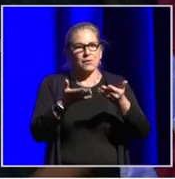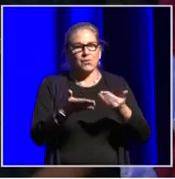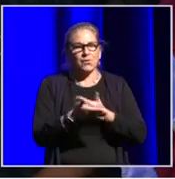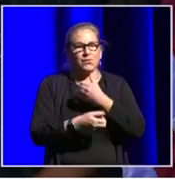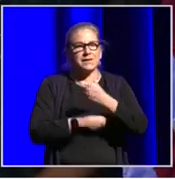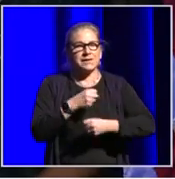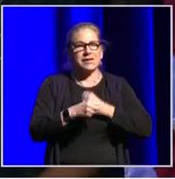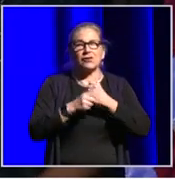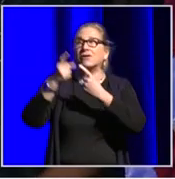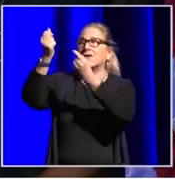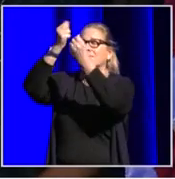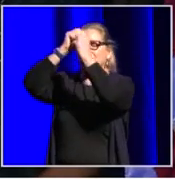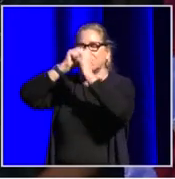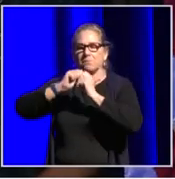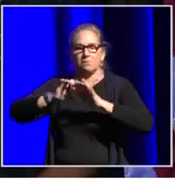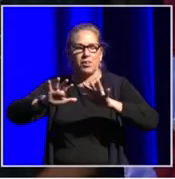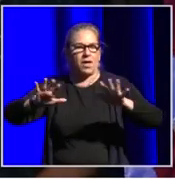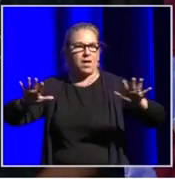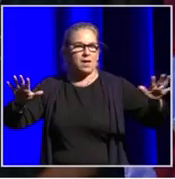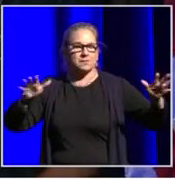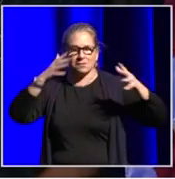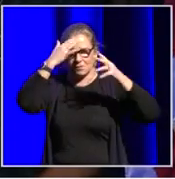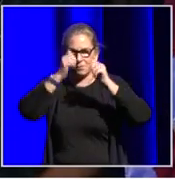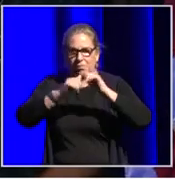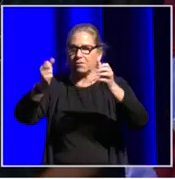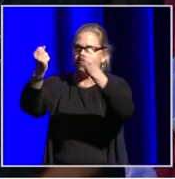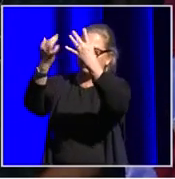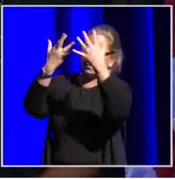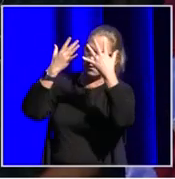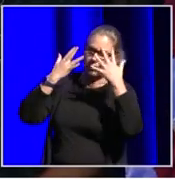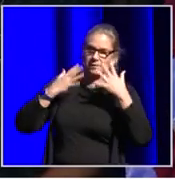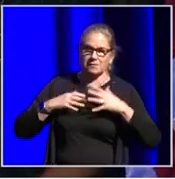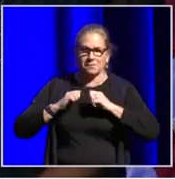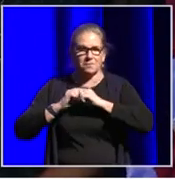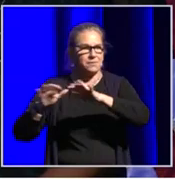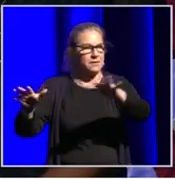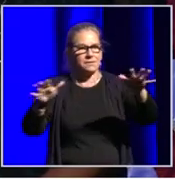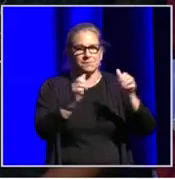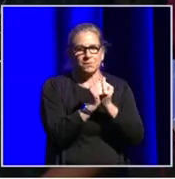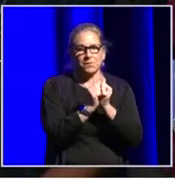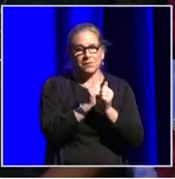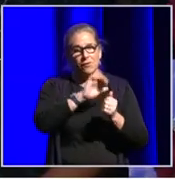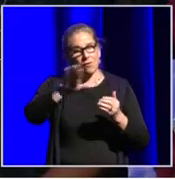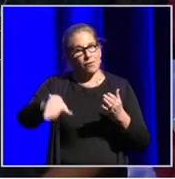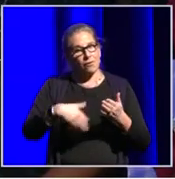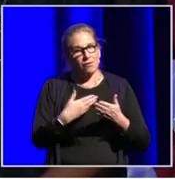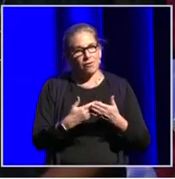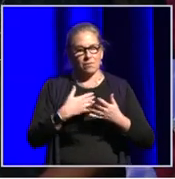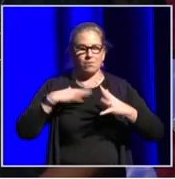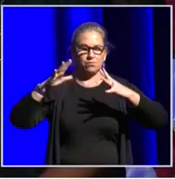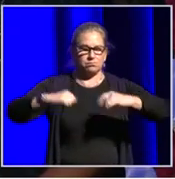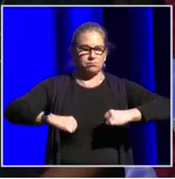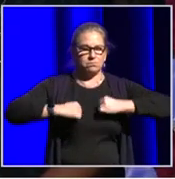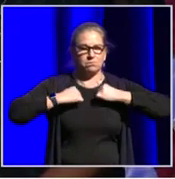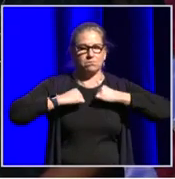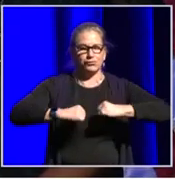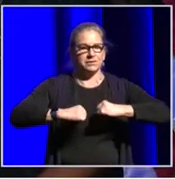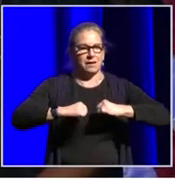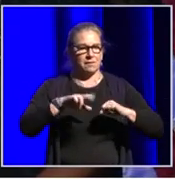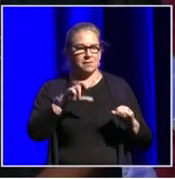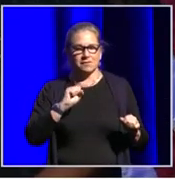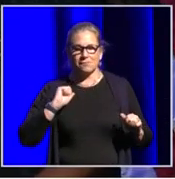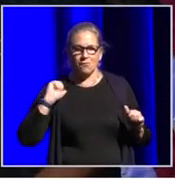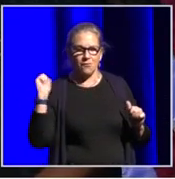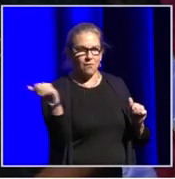would be with Mayor Bowser, oh God, that you would lead her and guide her and protect her and order her steps that with confidence she